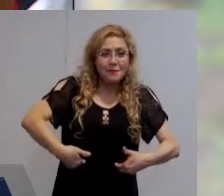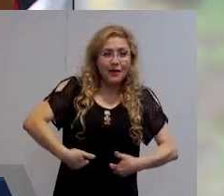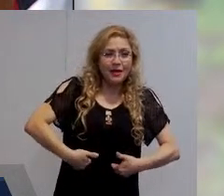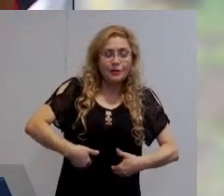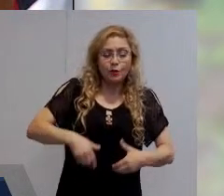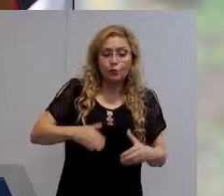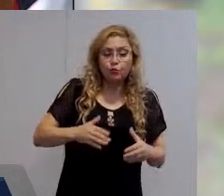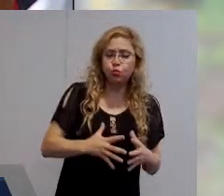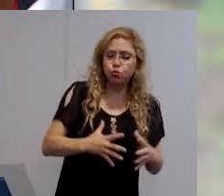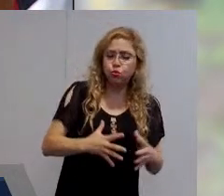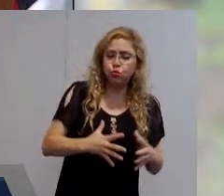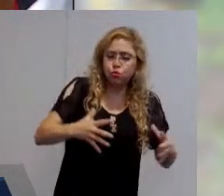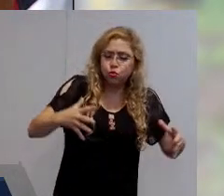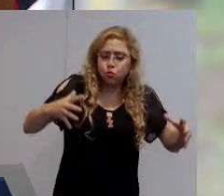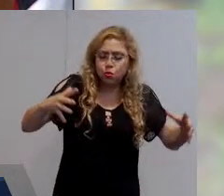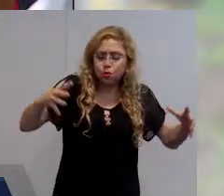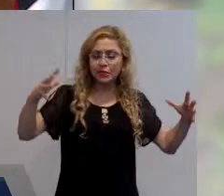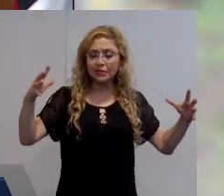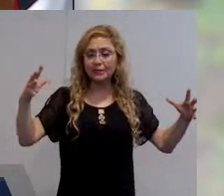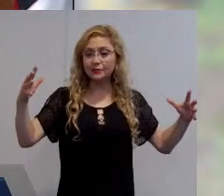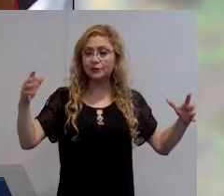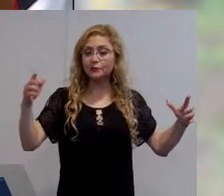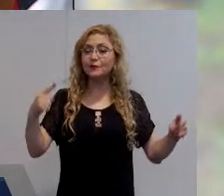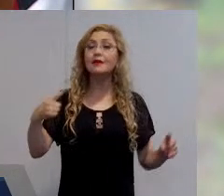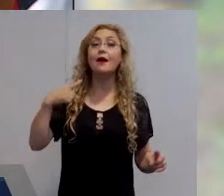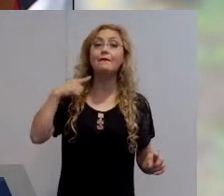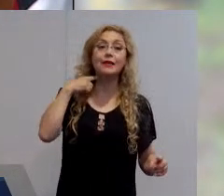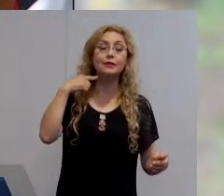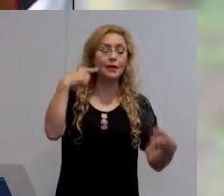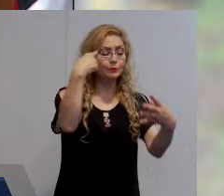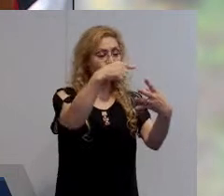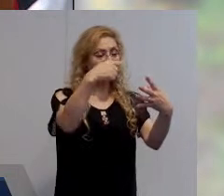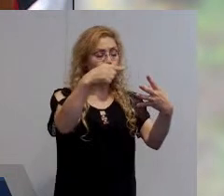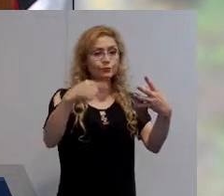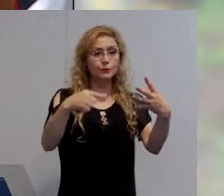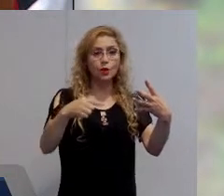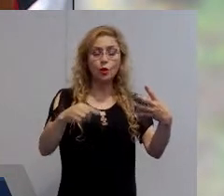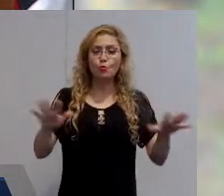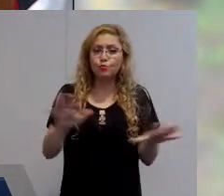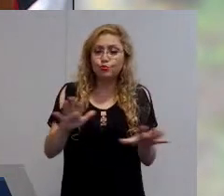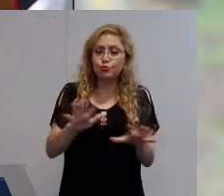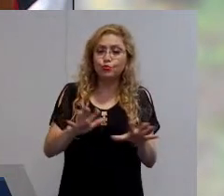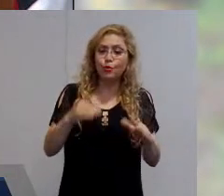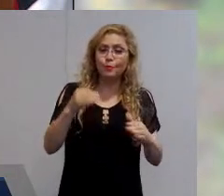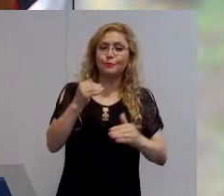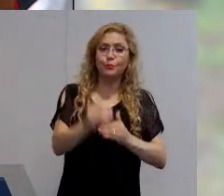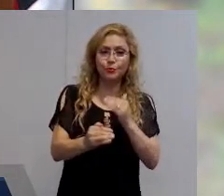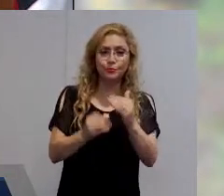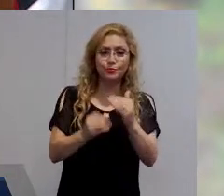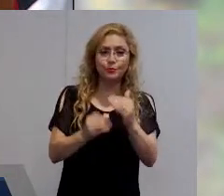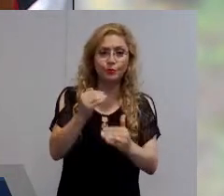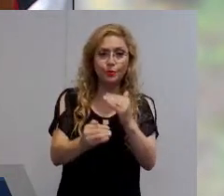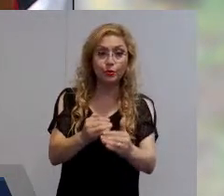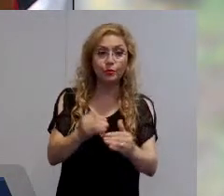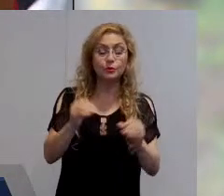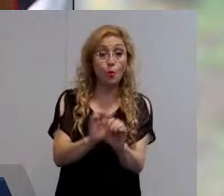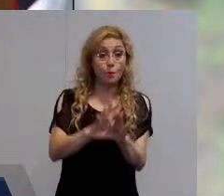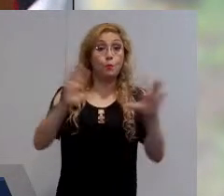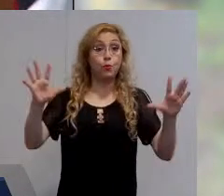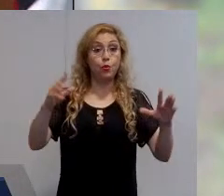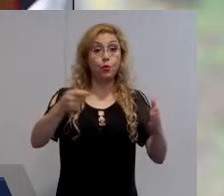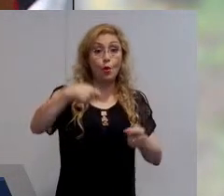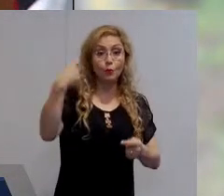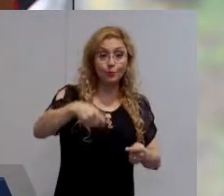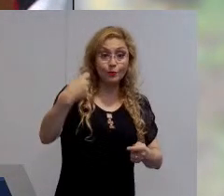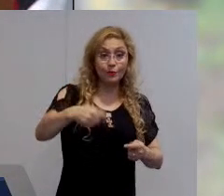that poverty and hunger in our region are affected by a multiple of different factors, and there have